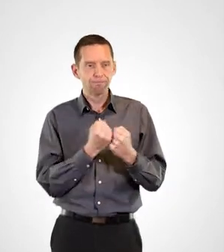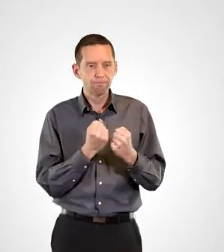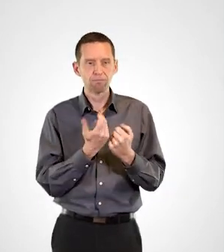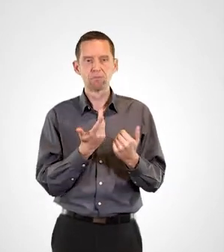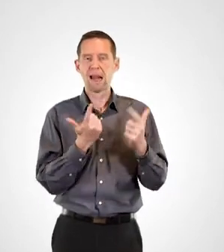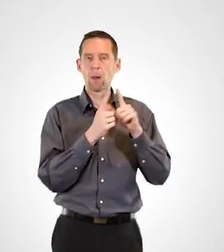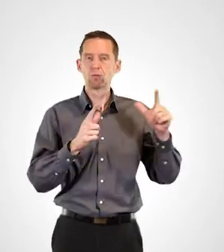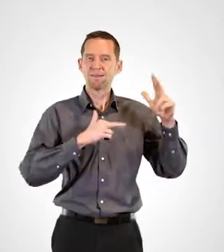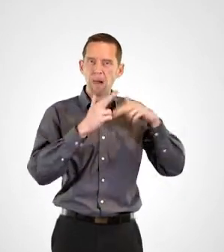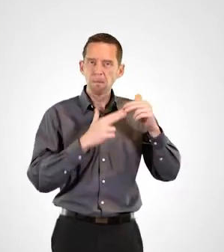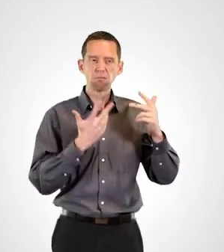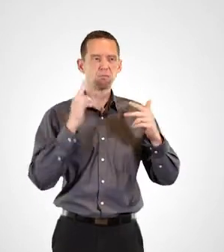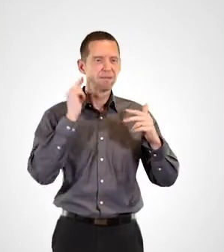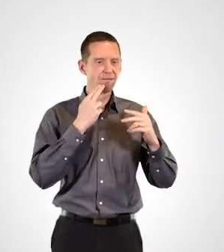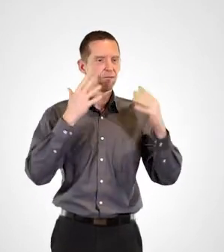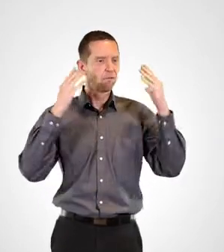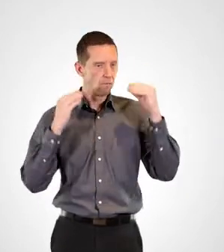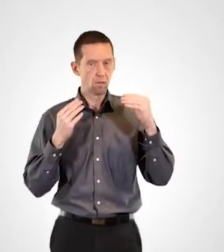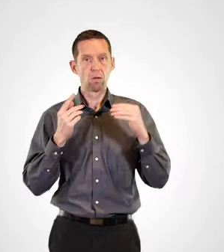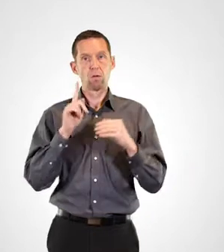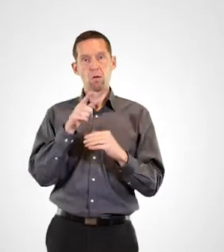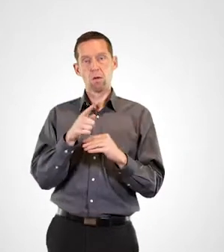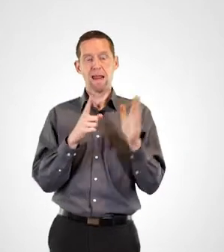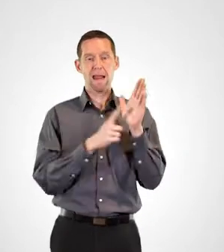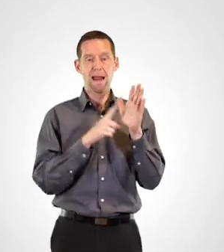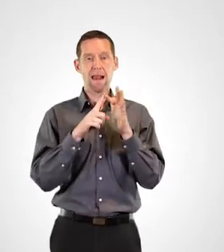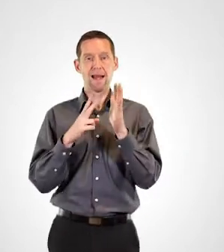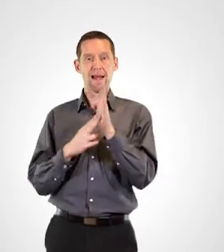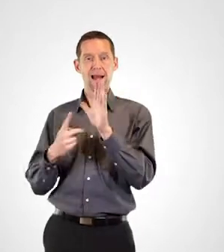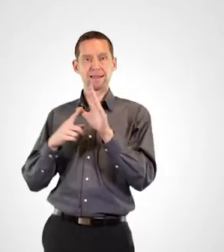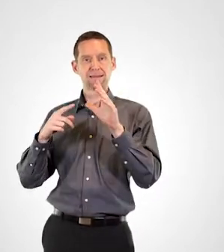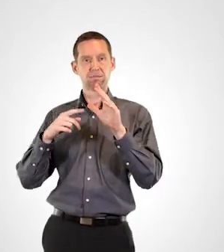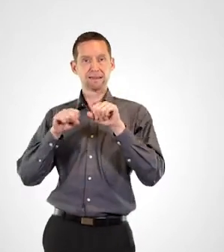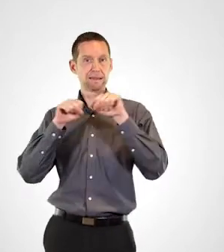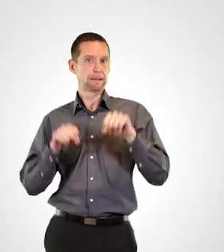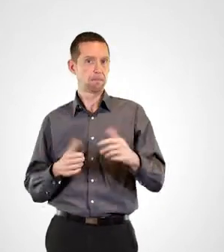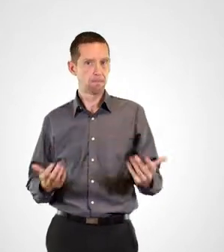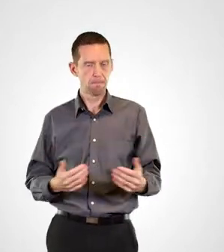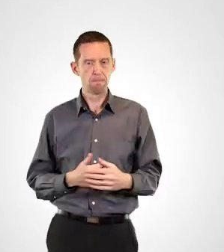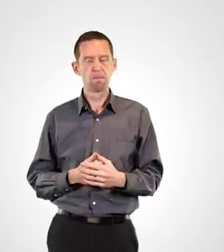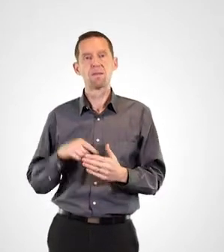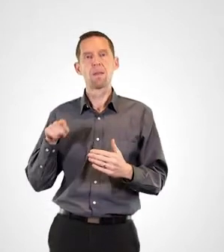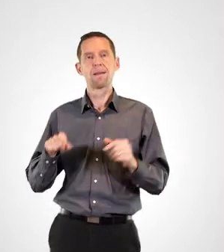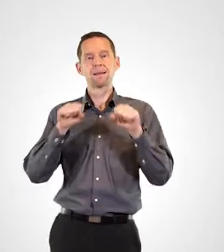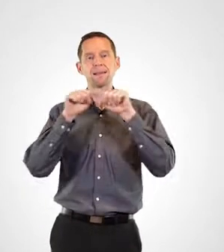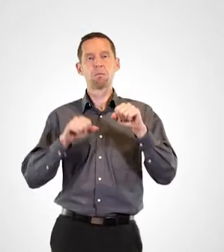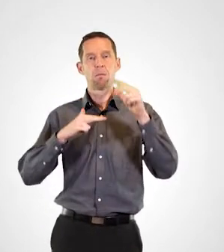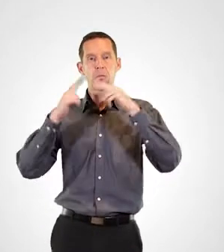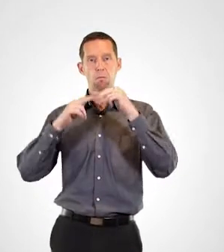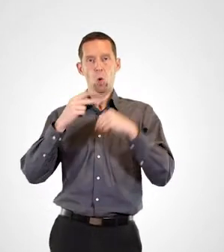needs in terms of language development, and that's the Language Enrichment Analysis System, or the LENA system as we call it. It was developed